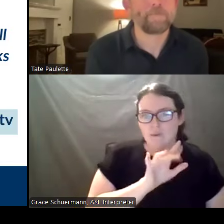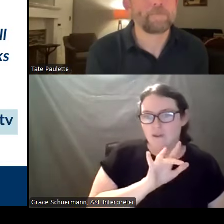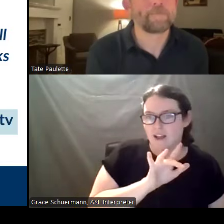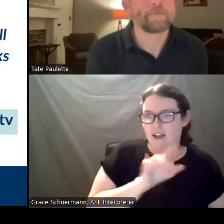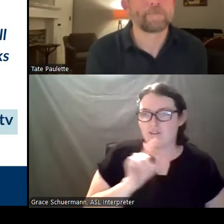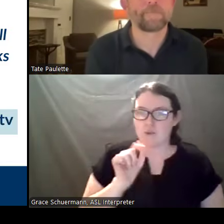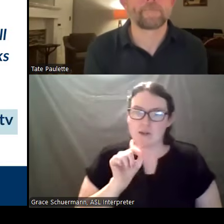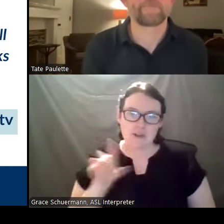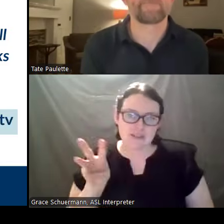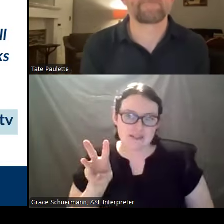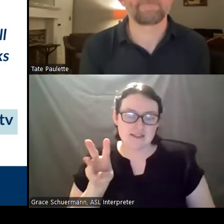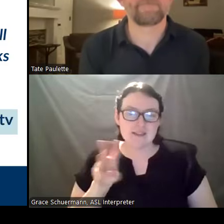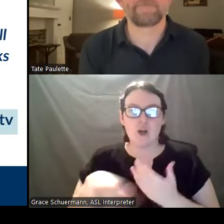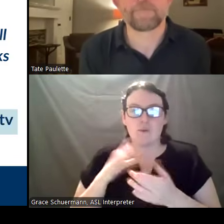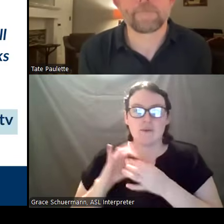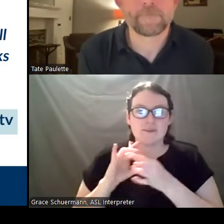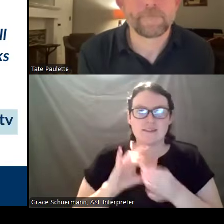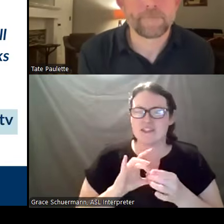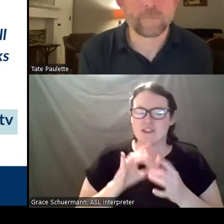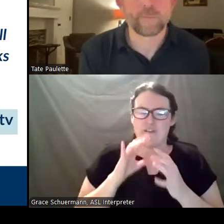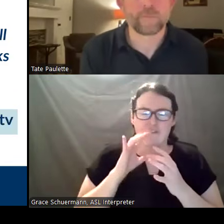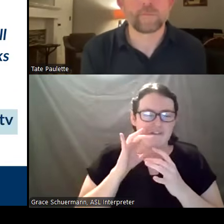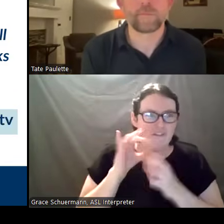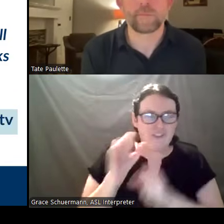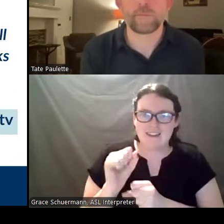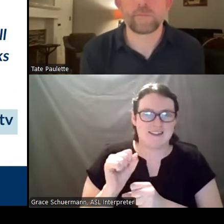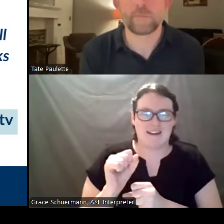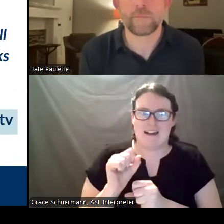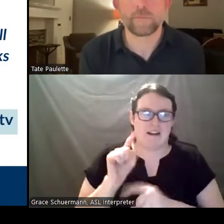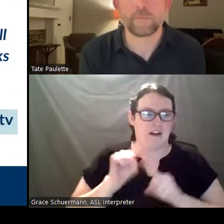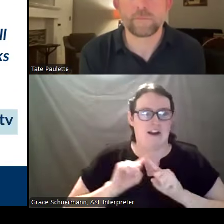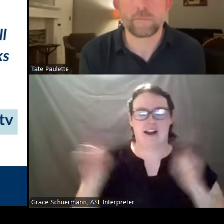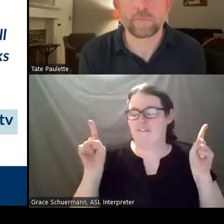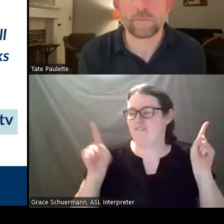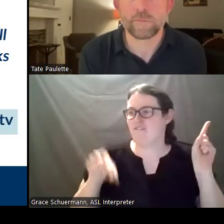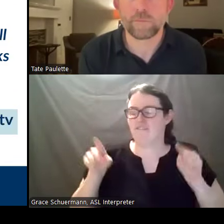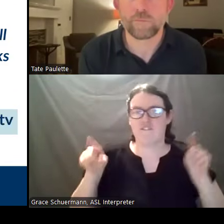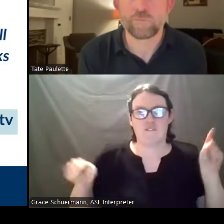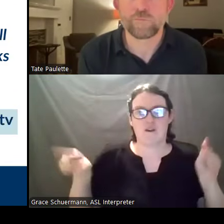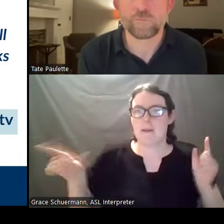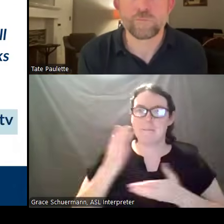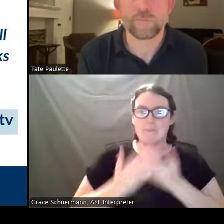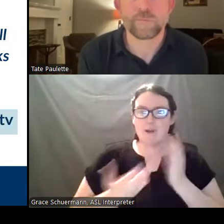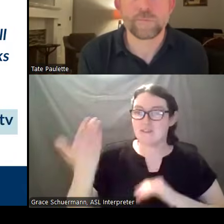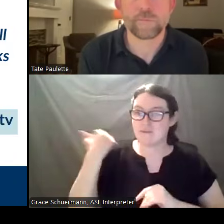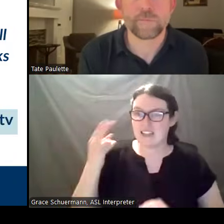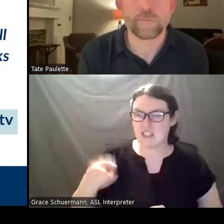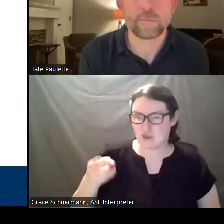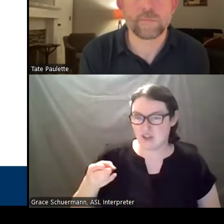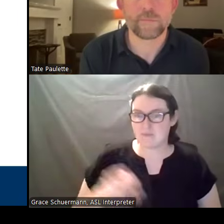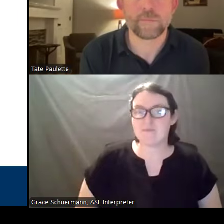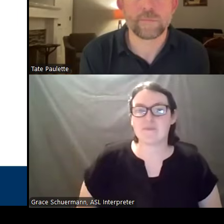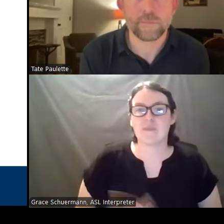all of whom will be speaking on absolutely fascinating and ranging aspects of the past. I'd also like to